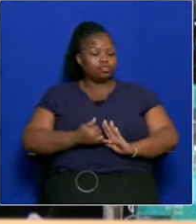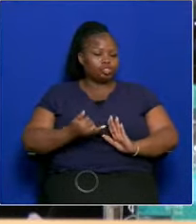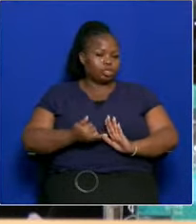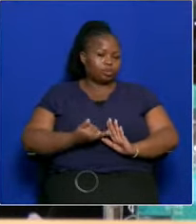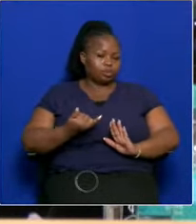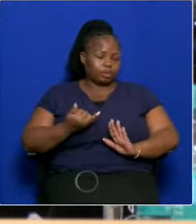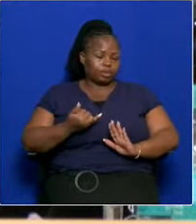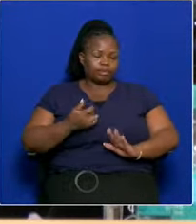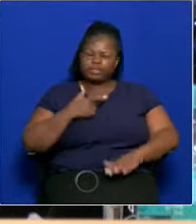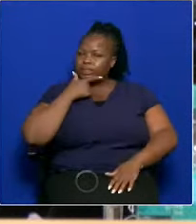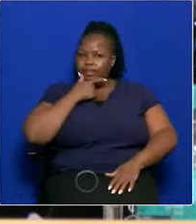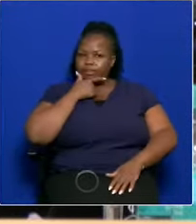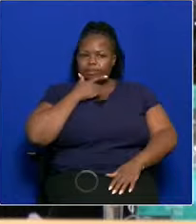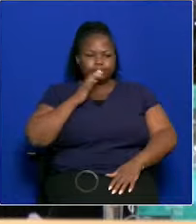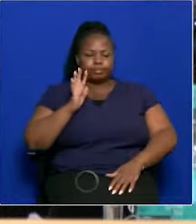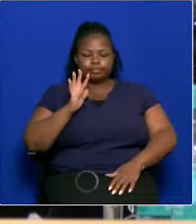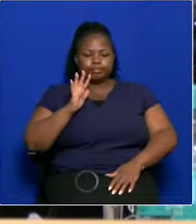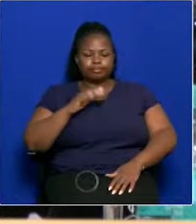my apologies.